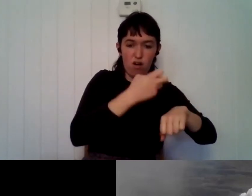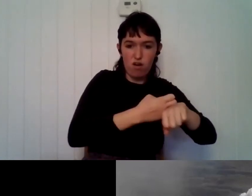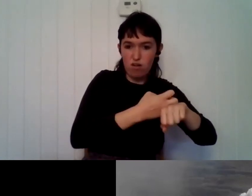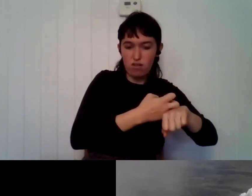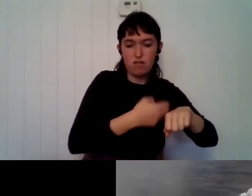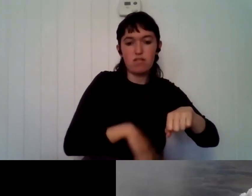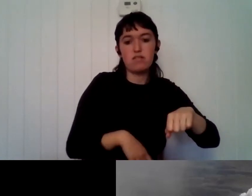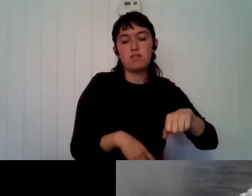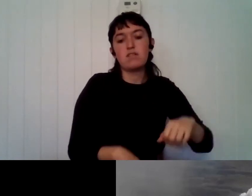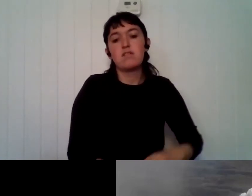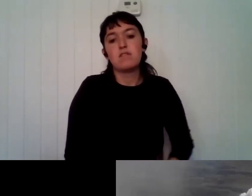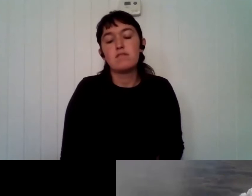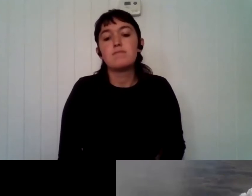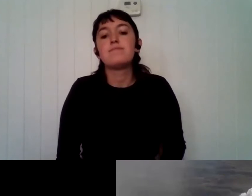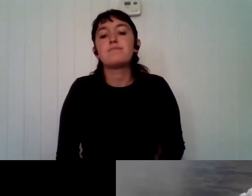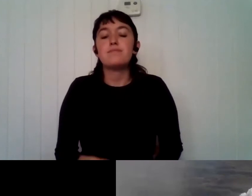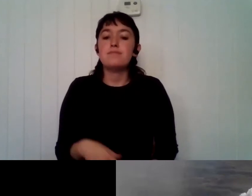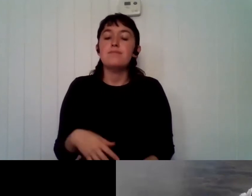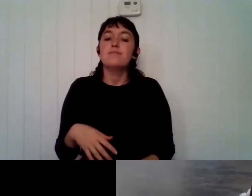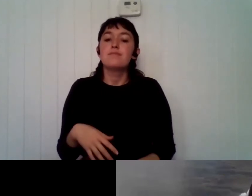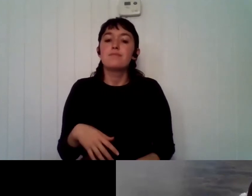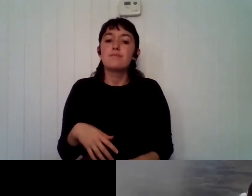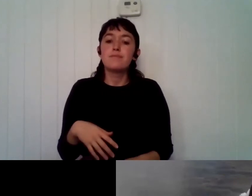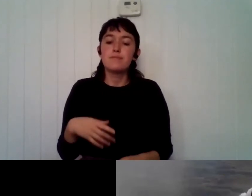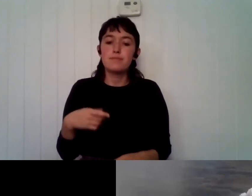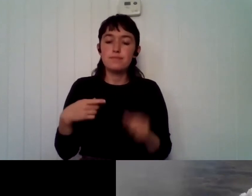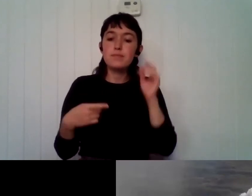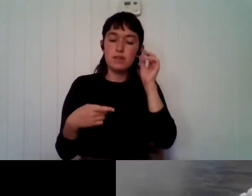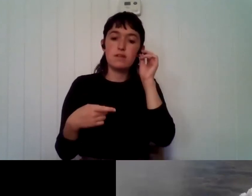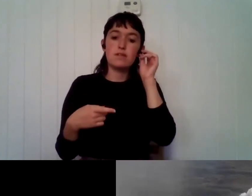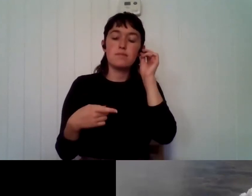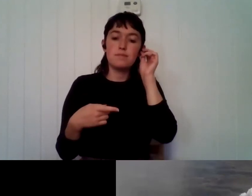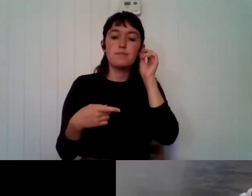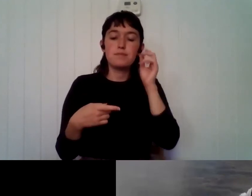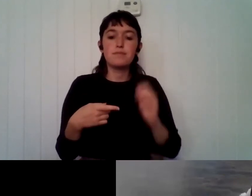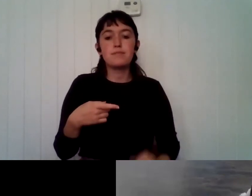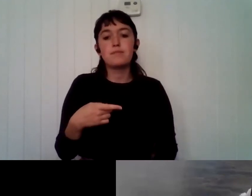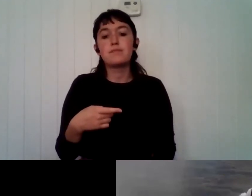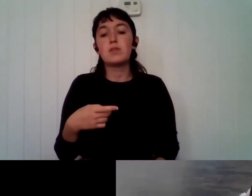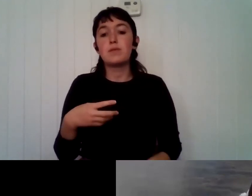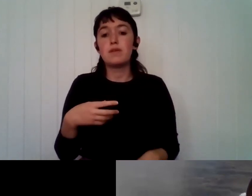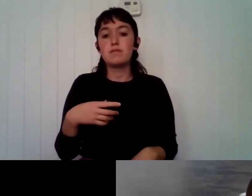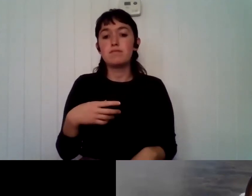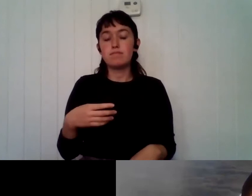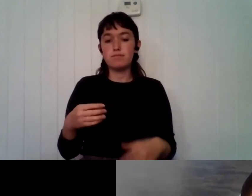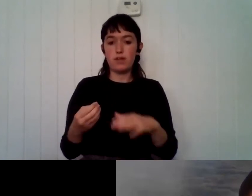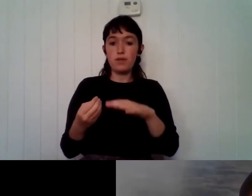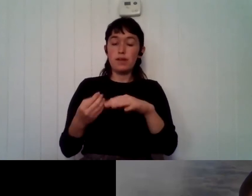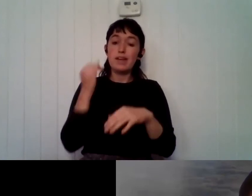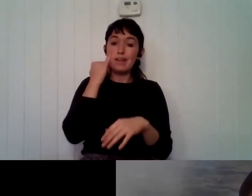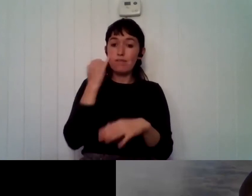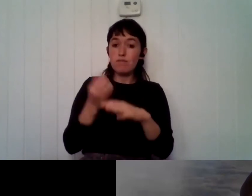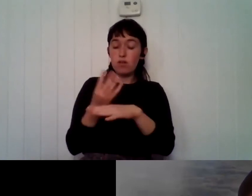ash, pyroclastic flows, bombs in one volcano that has done a lot of eruptions